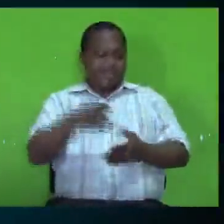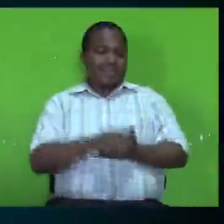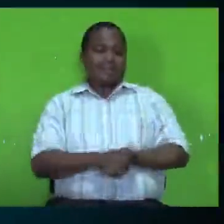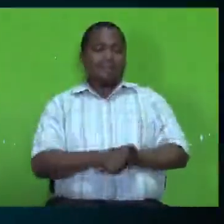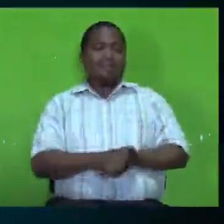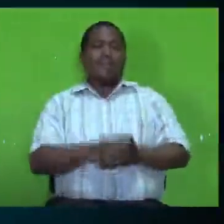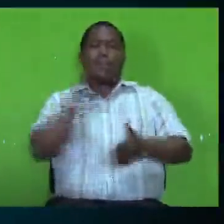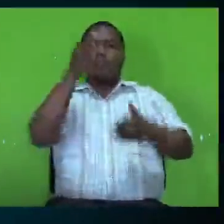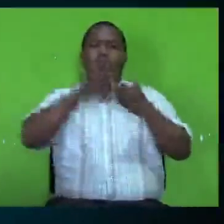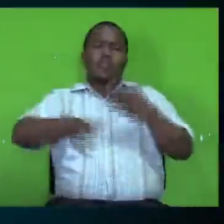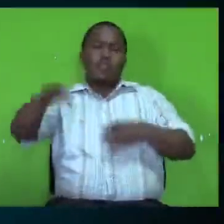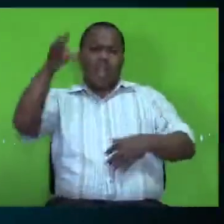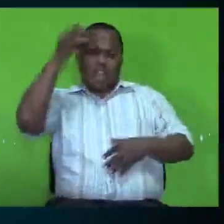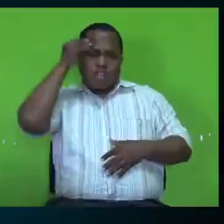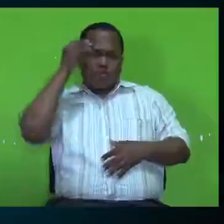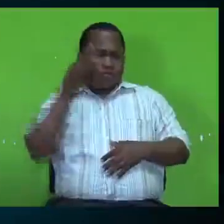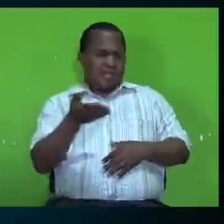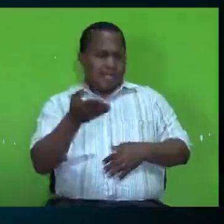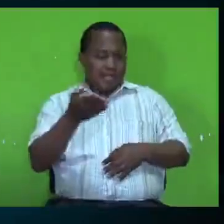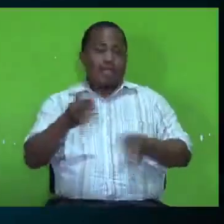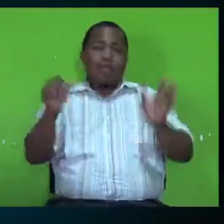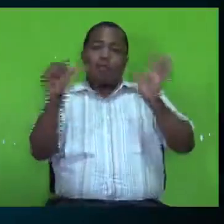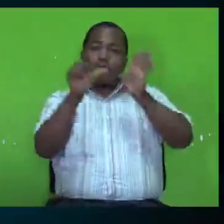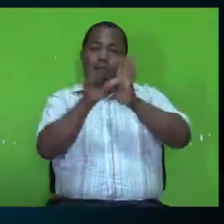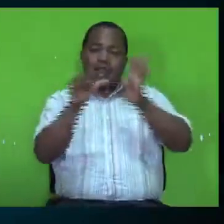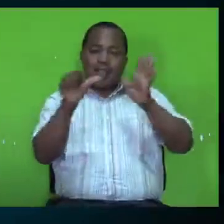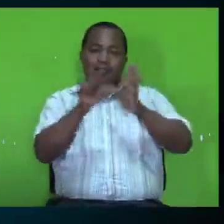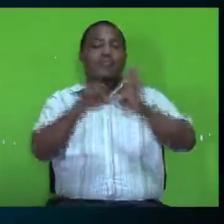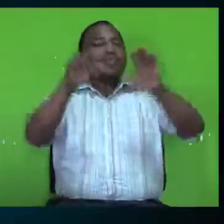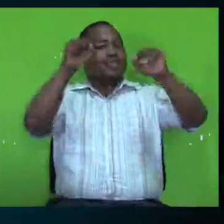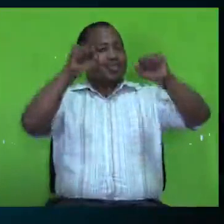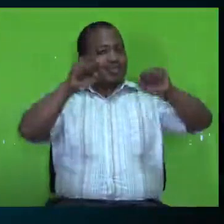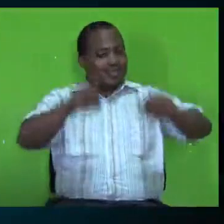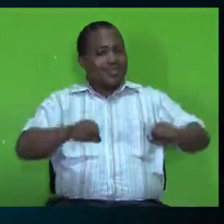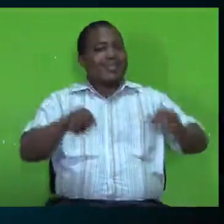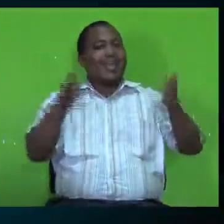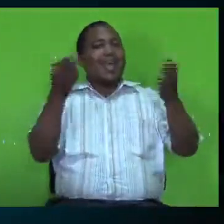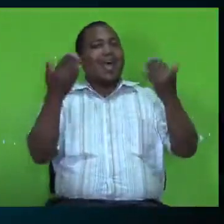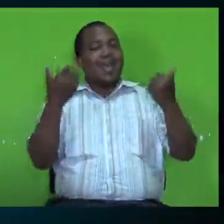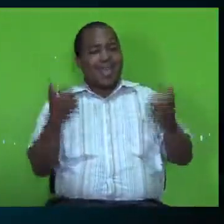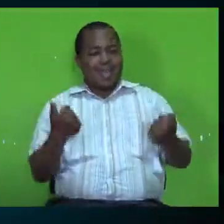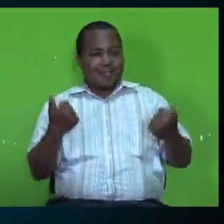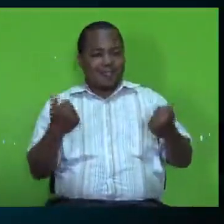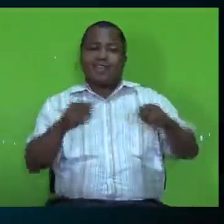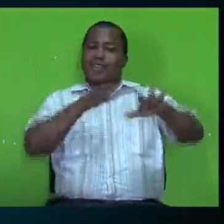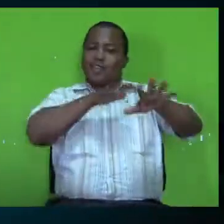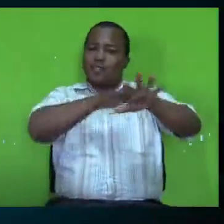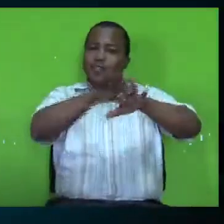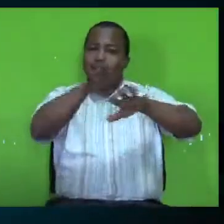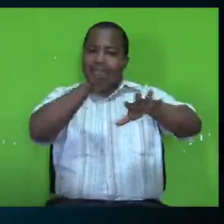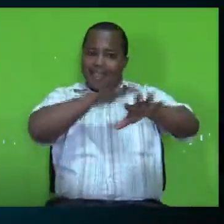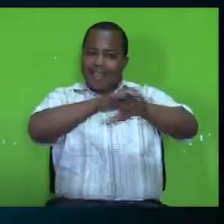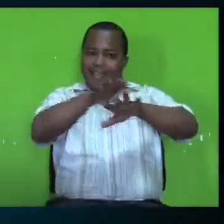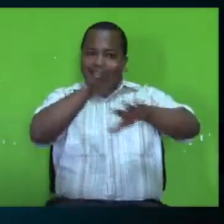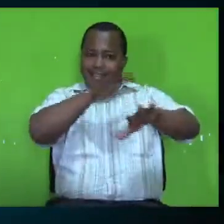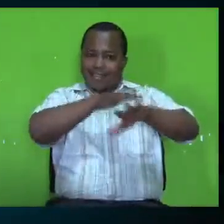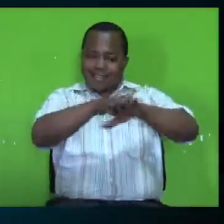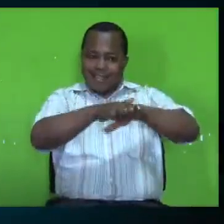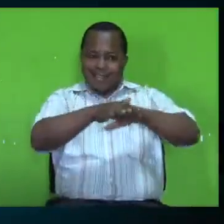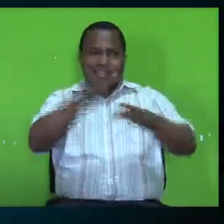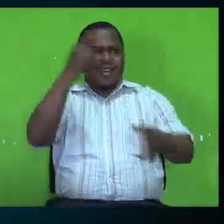at the end of the lesson, students should be able to explain